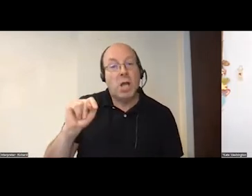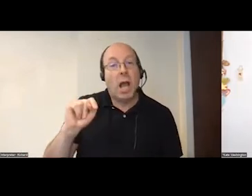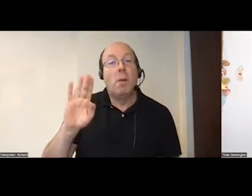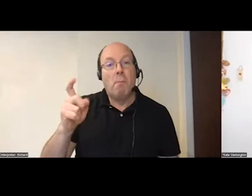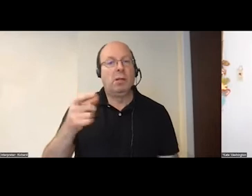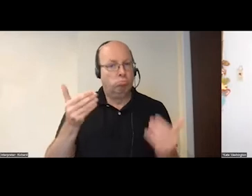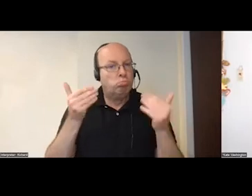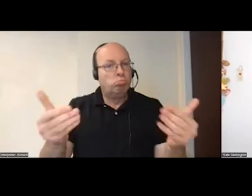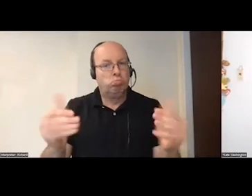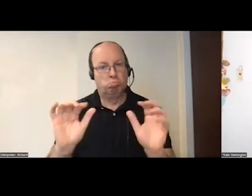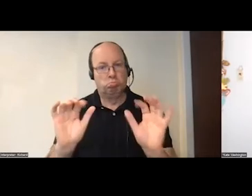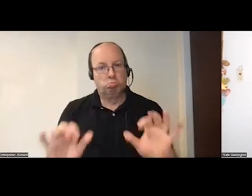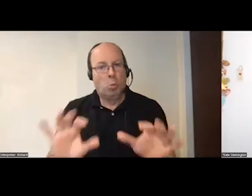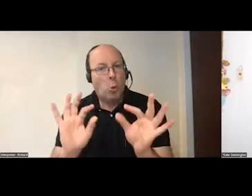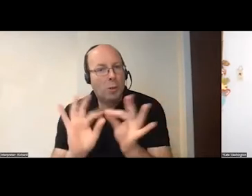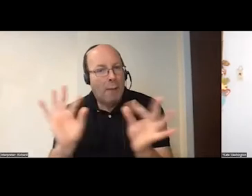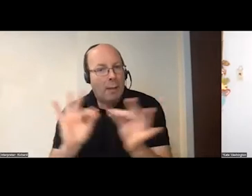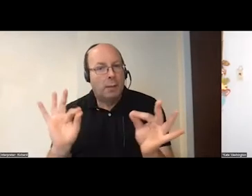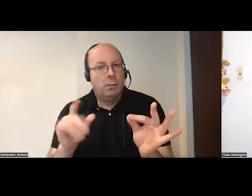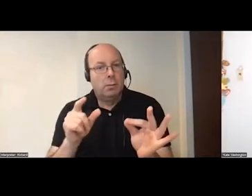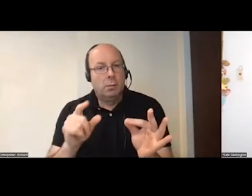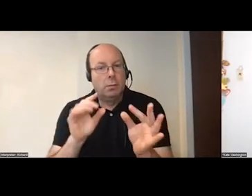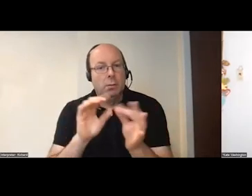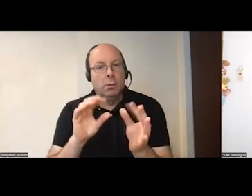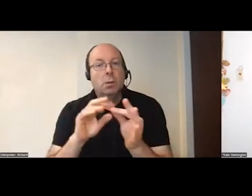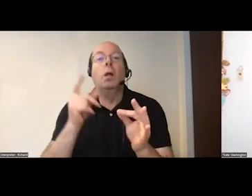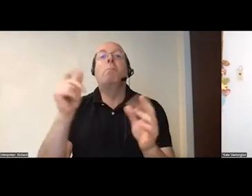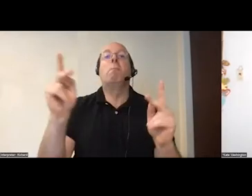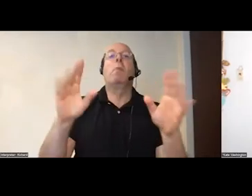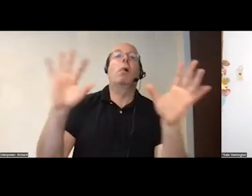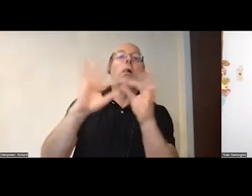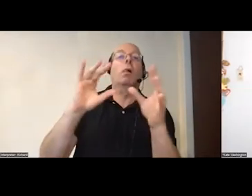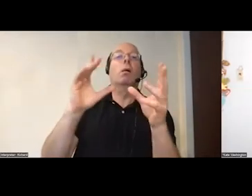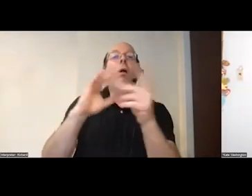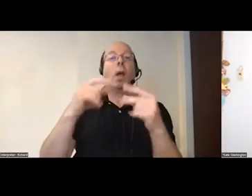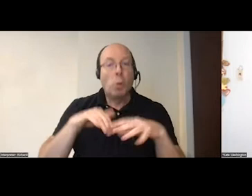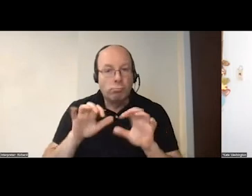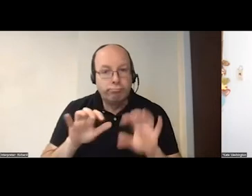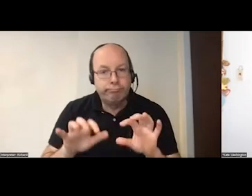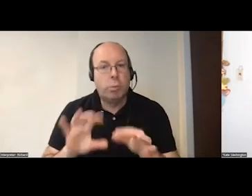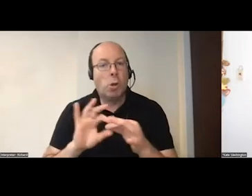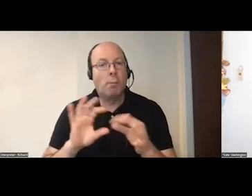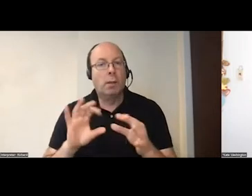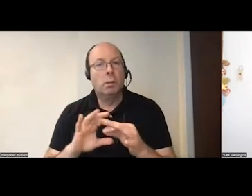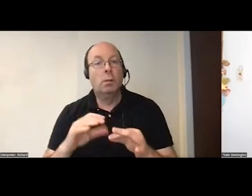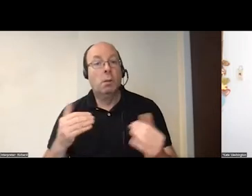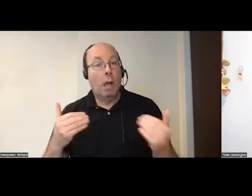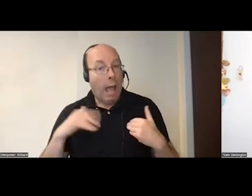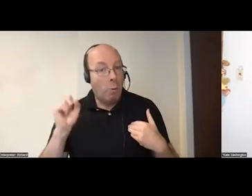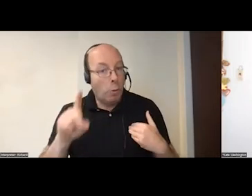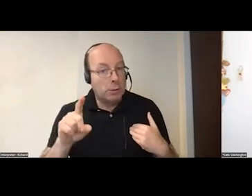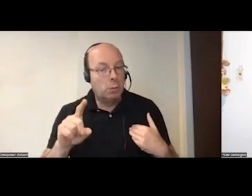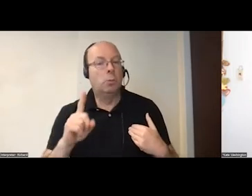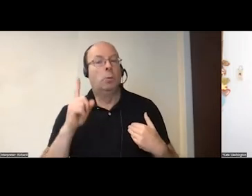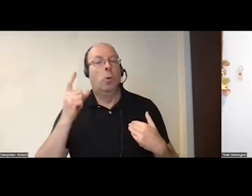comment on any of the comments that you hear or any of the questions you may have. But if you do have a question, I'm going to